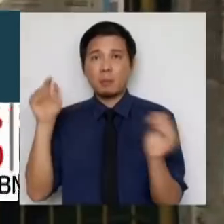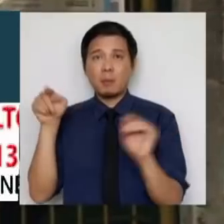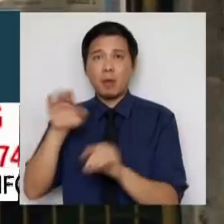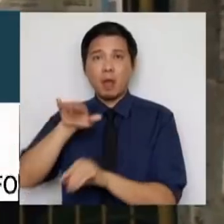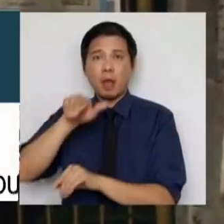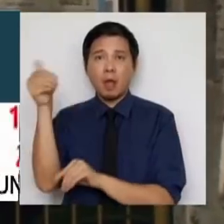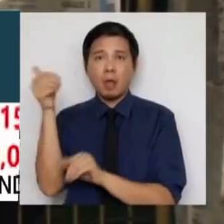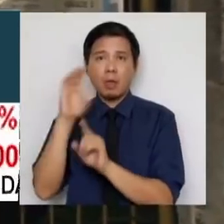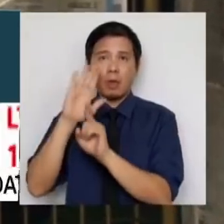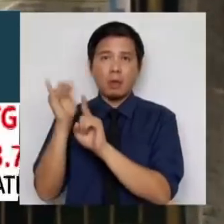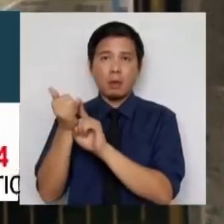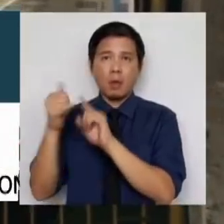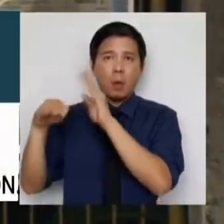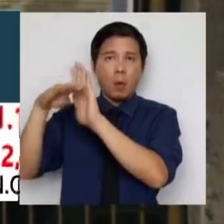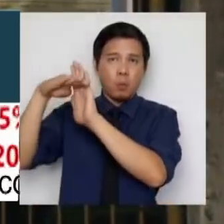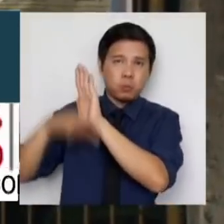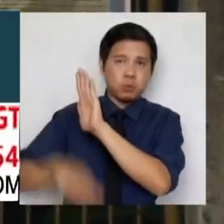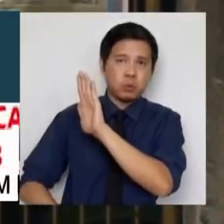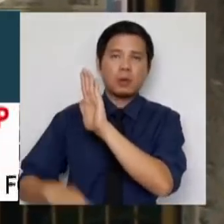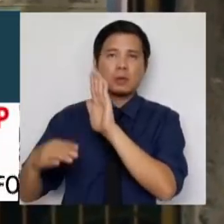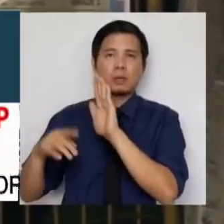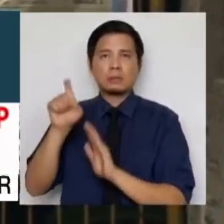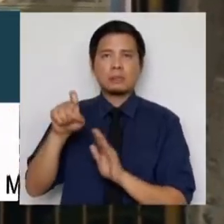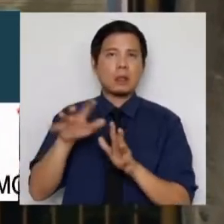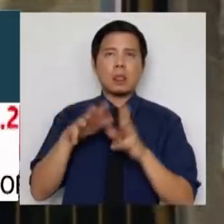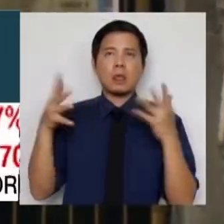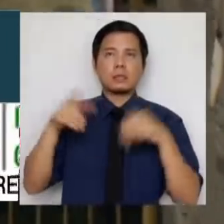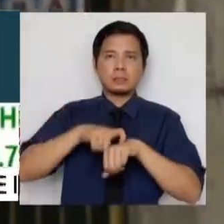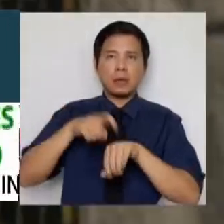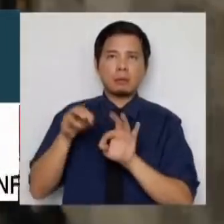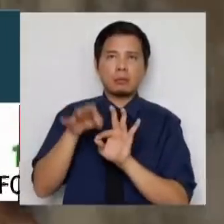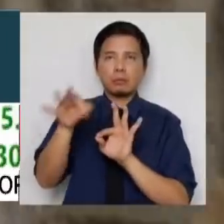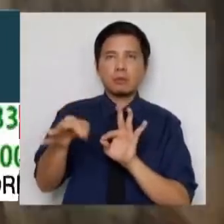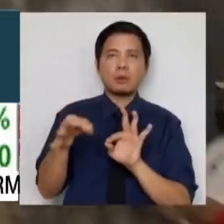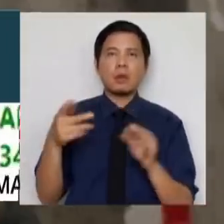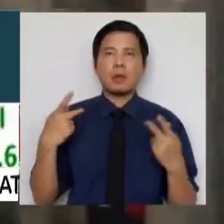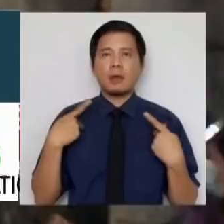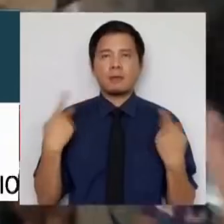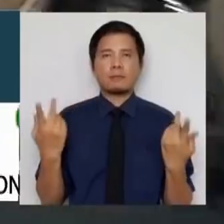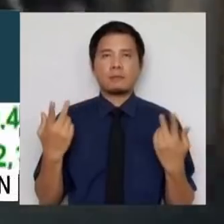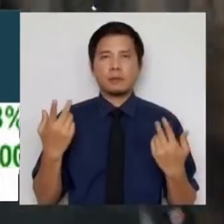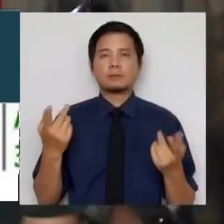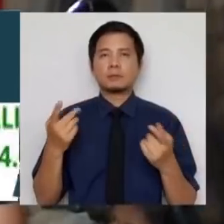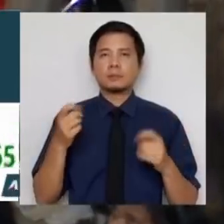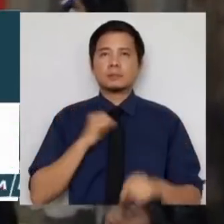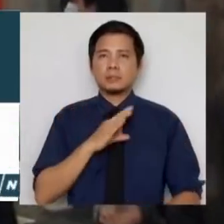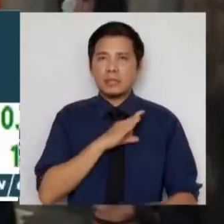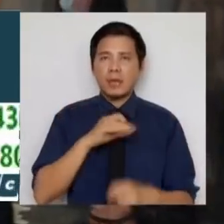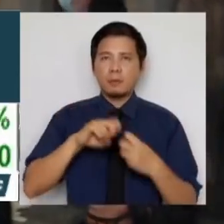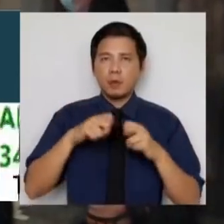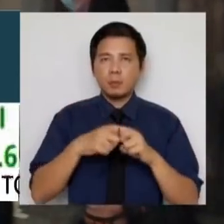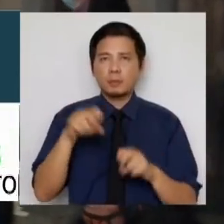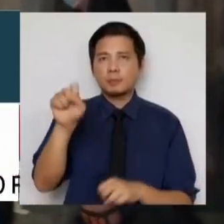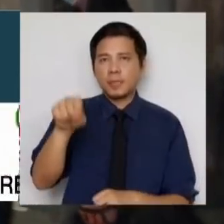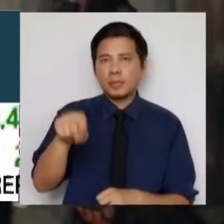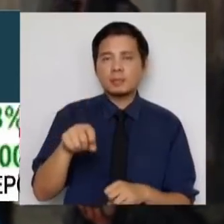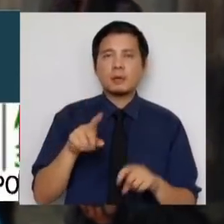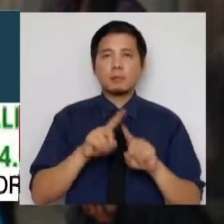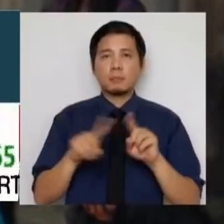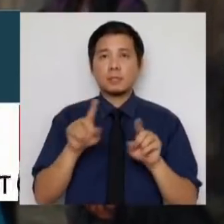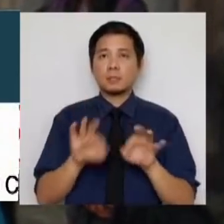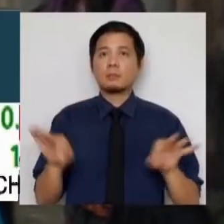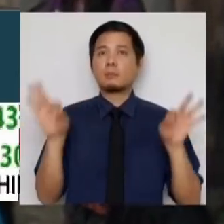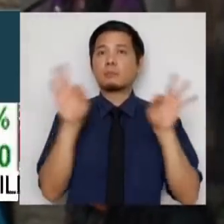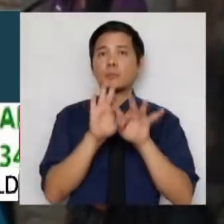well. There are also manpower challenges, etc. But these are things now that we have taken into account.